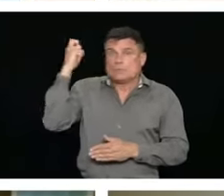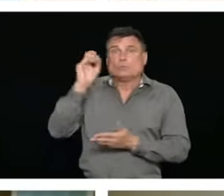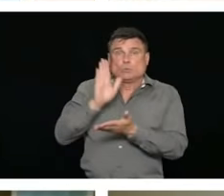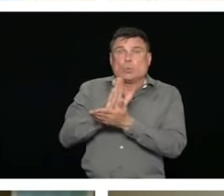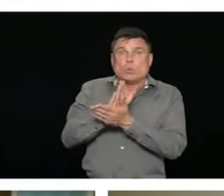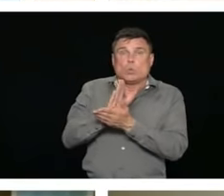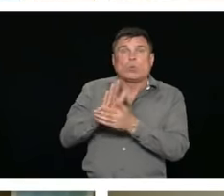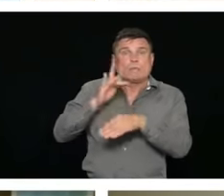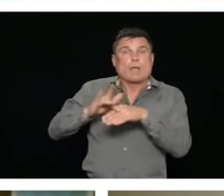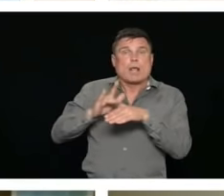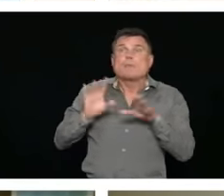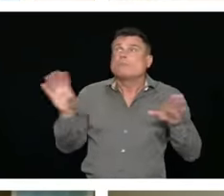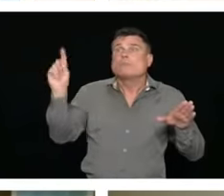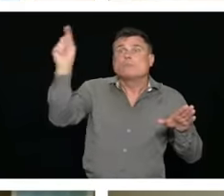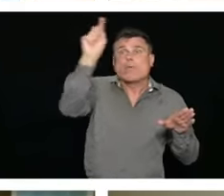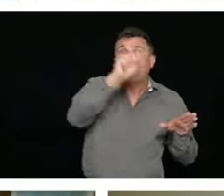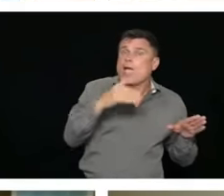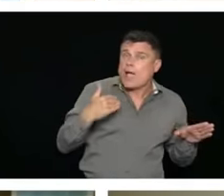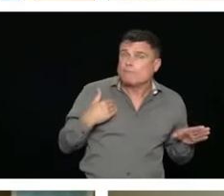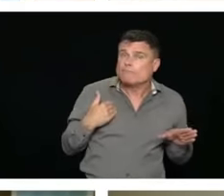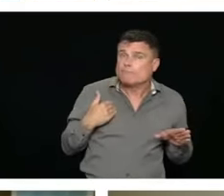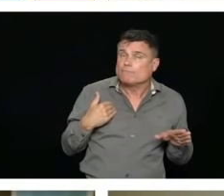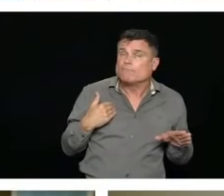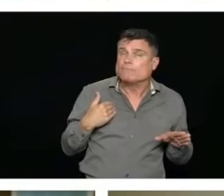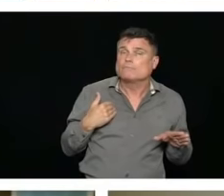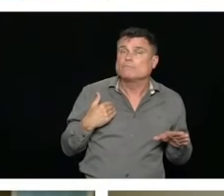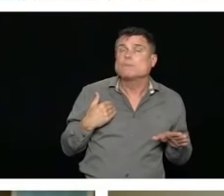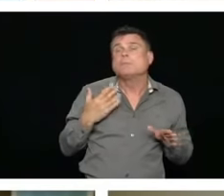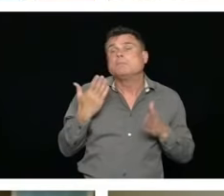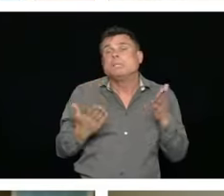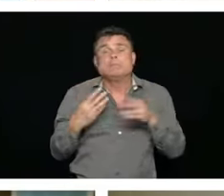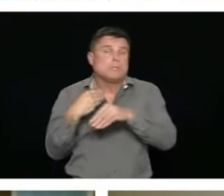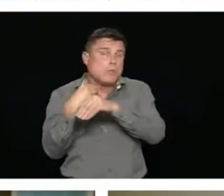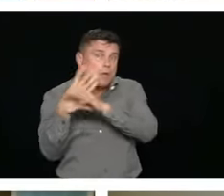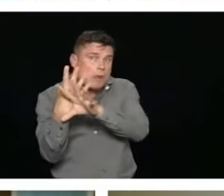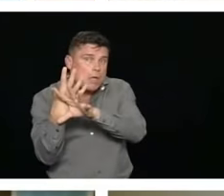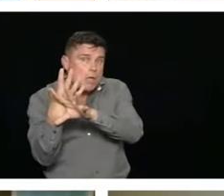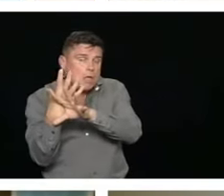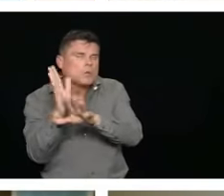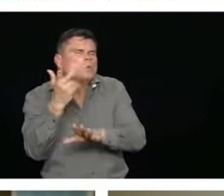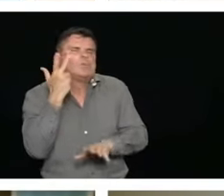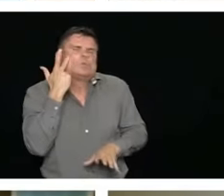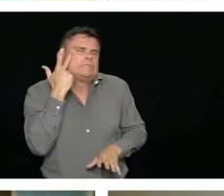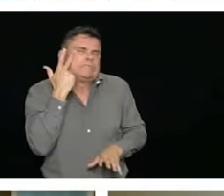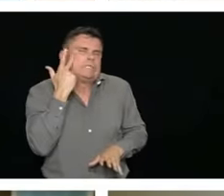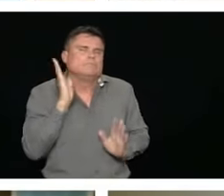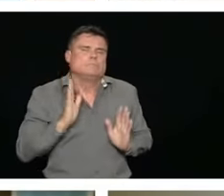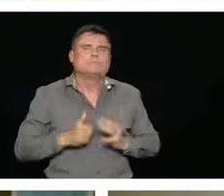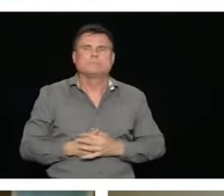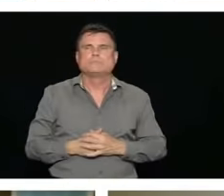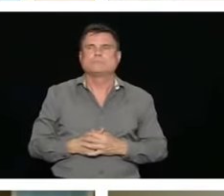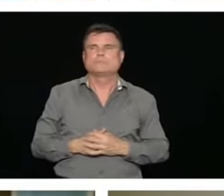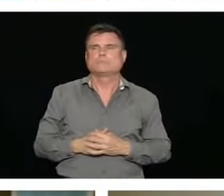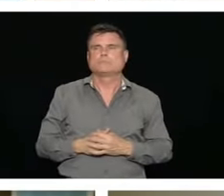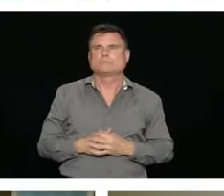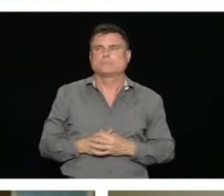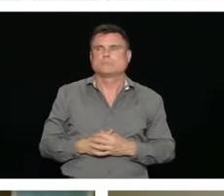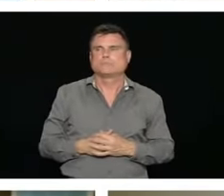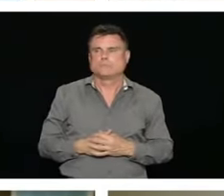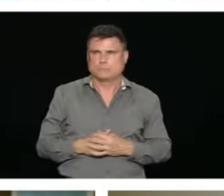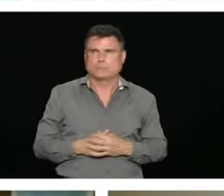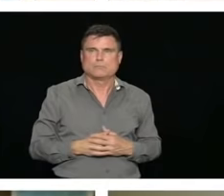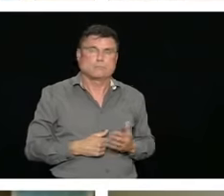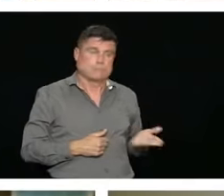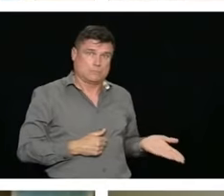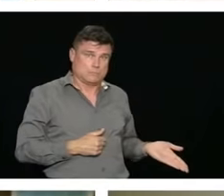know, it's so tricky because we're entering into this next 12 to 18 months where things are just going to look a bit different. But under normal circumstances,